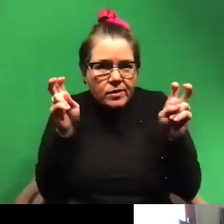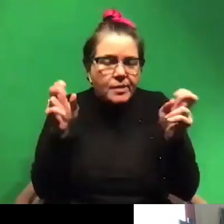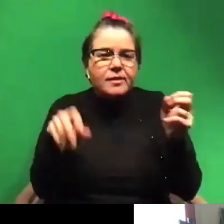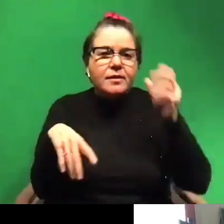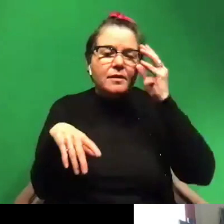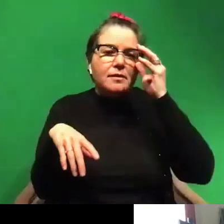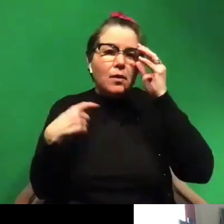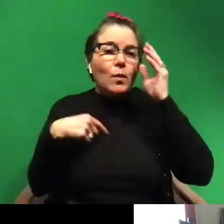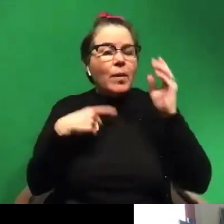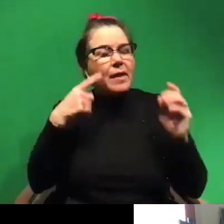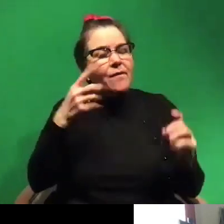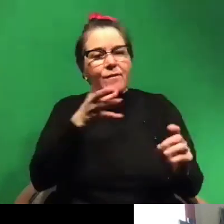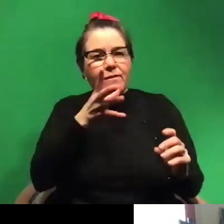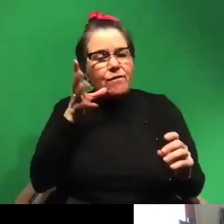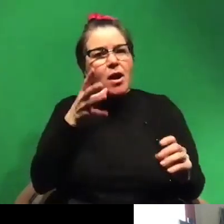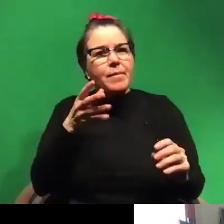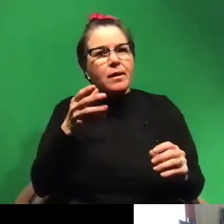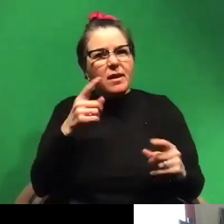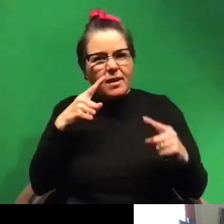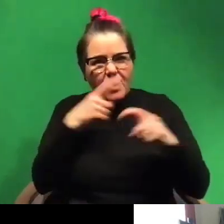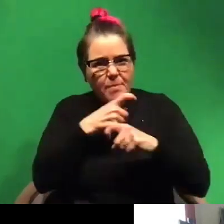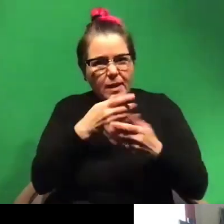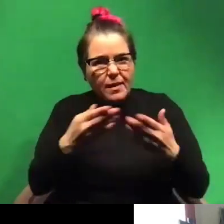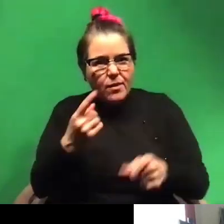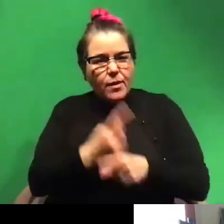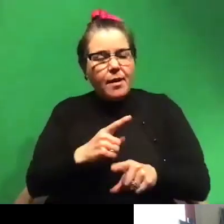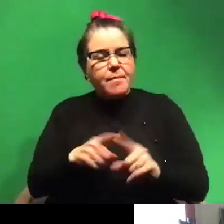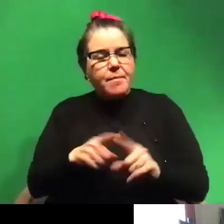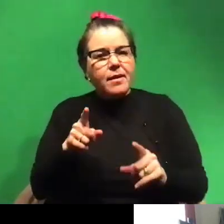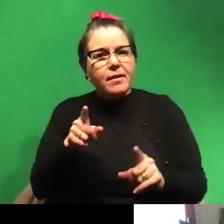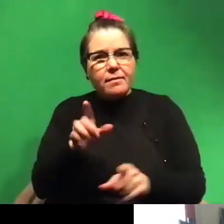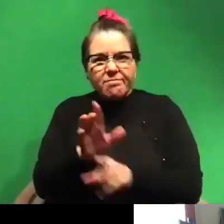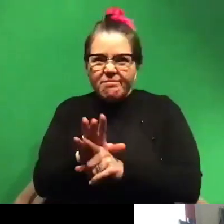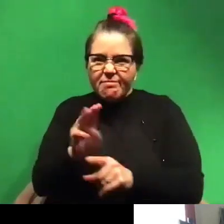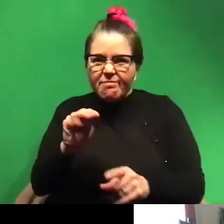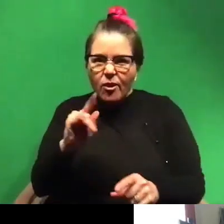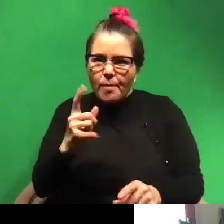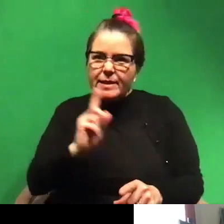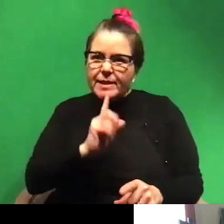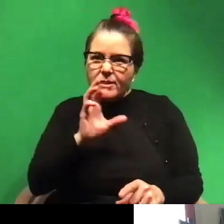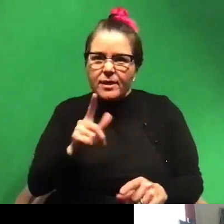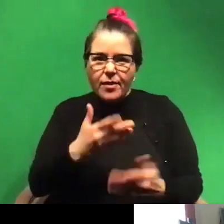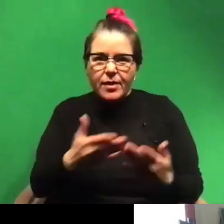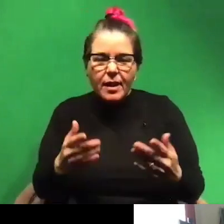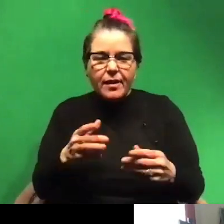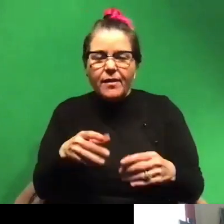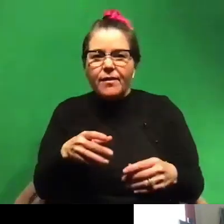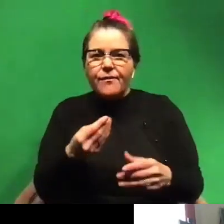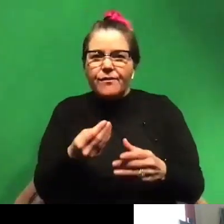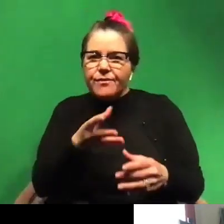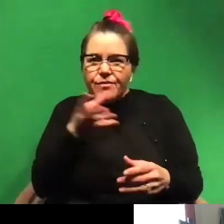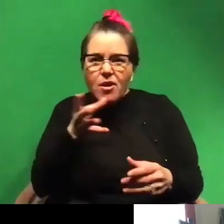think of farming as being a pretty like complicated thing, but then there are these like microbes that are farming other microbes. And that is